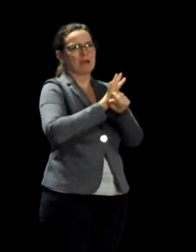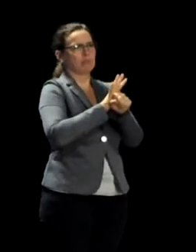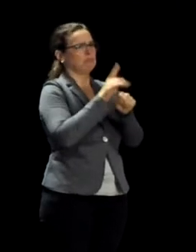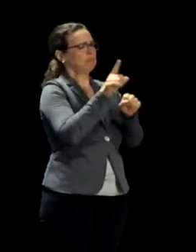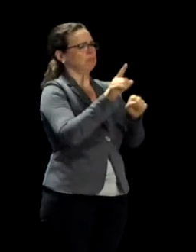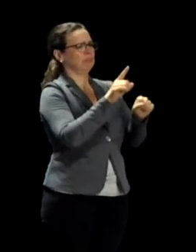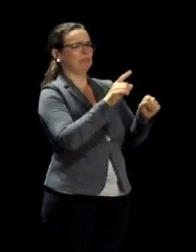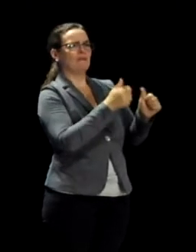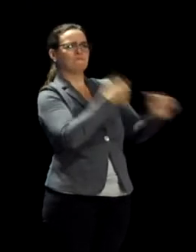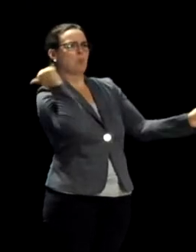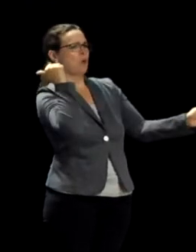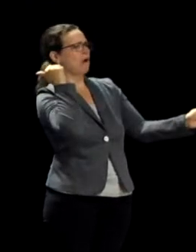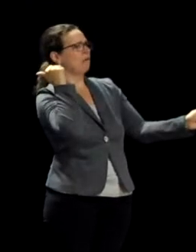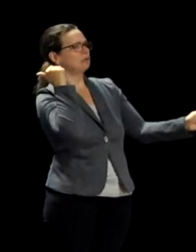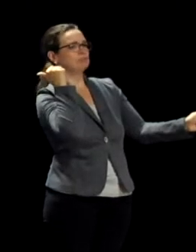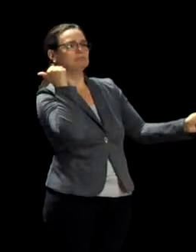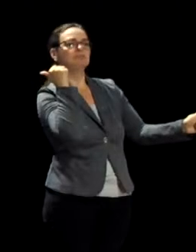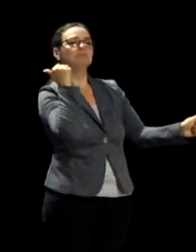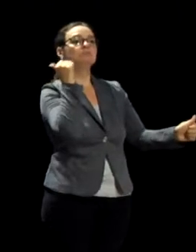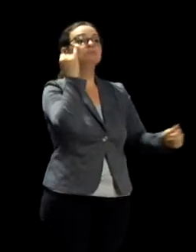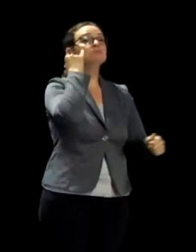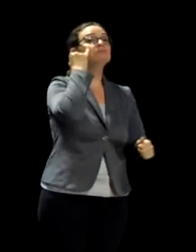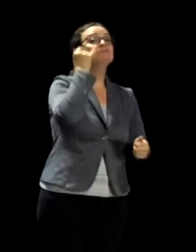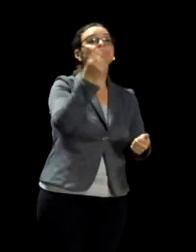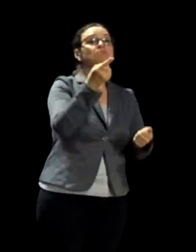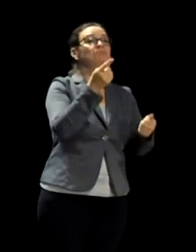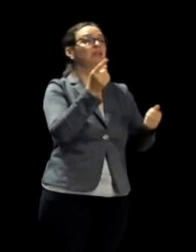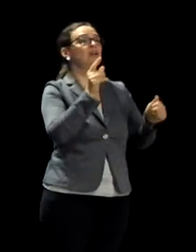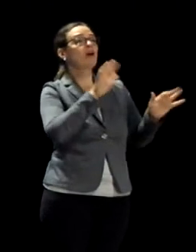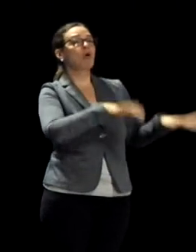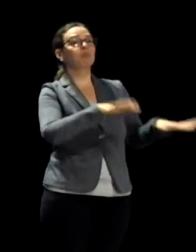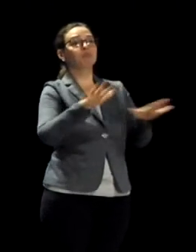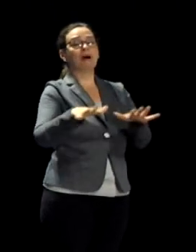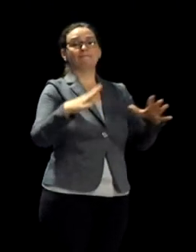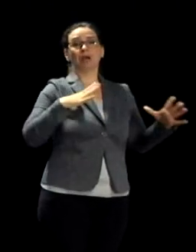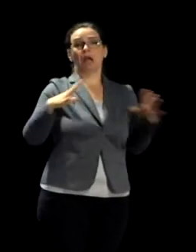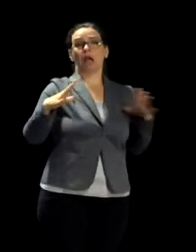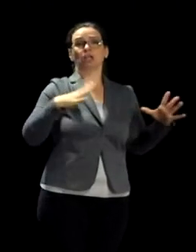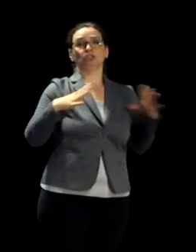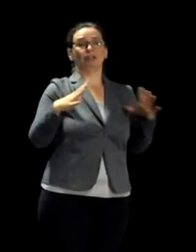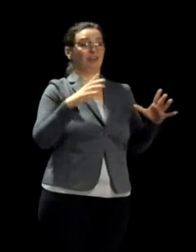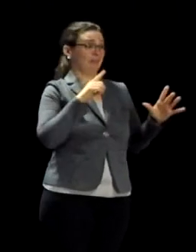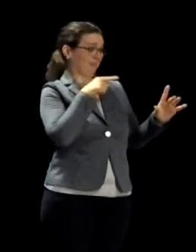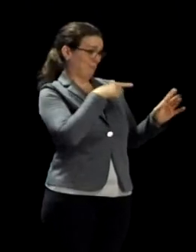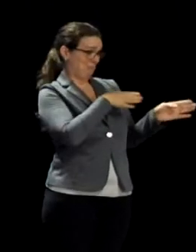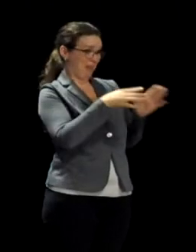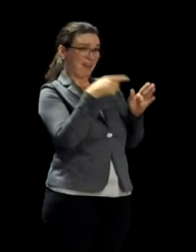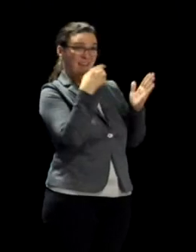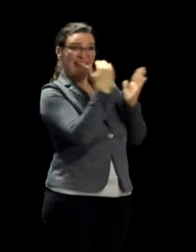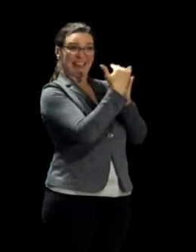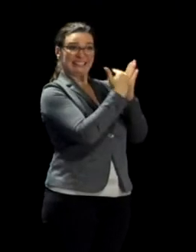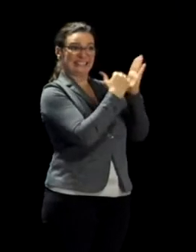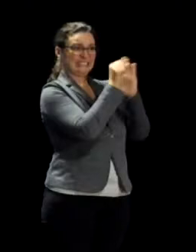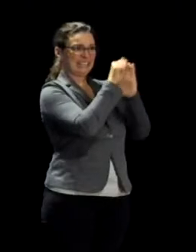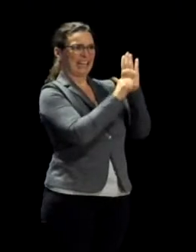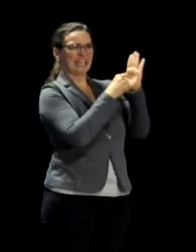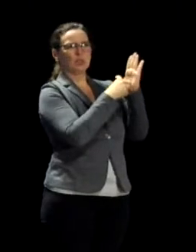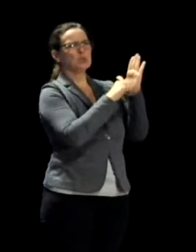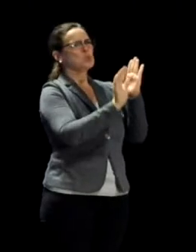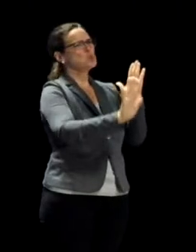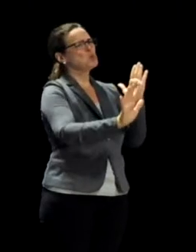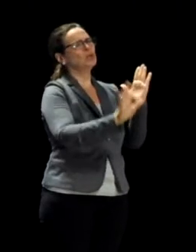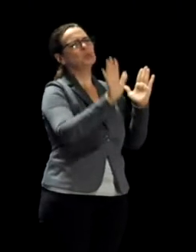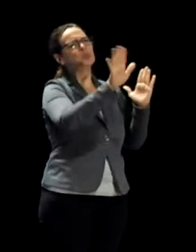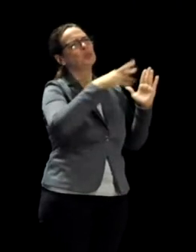need to understand you're putting yourself at risk. That's your decision, but you need to continue to wear masks when you're in these states to help protect yourselves